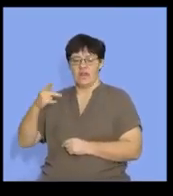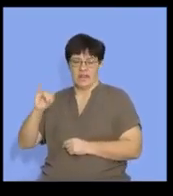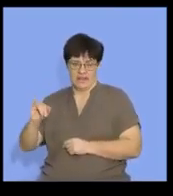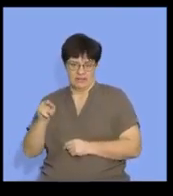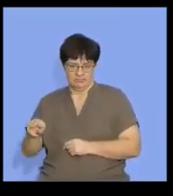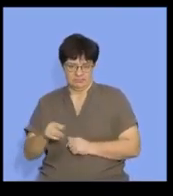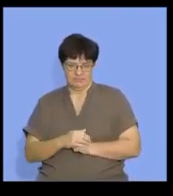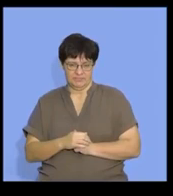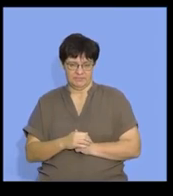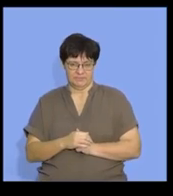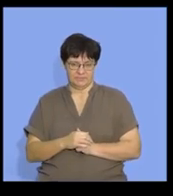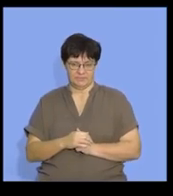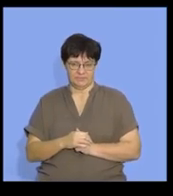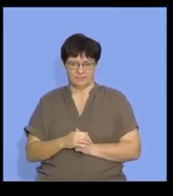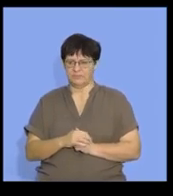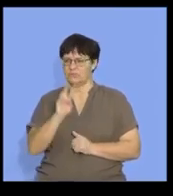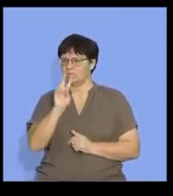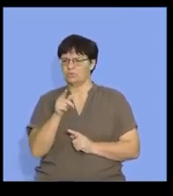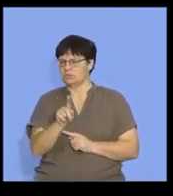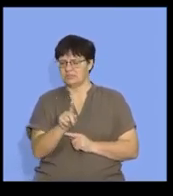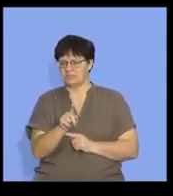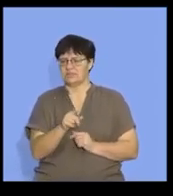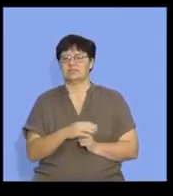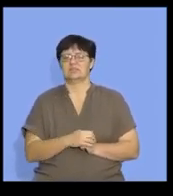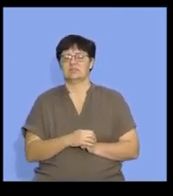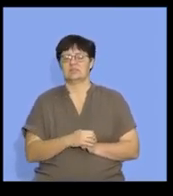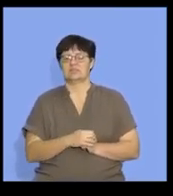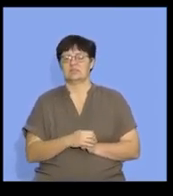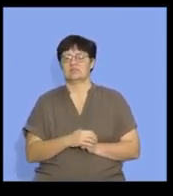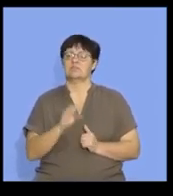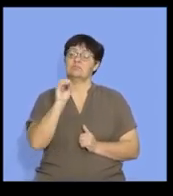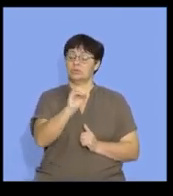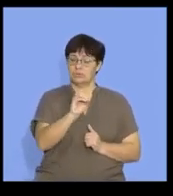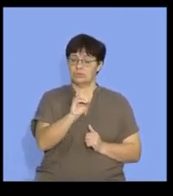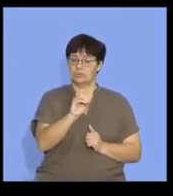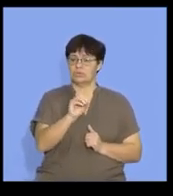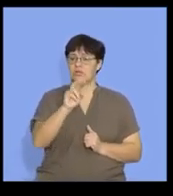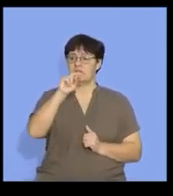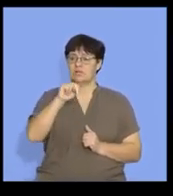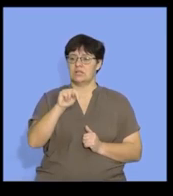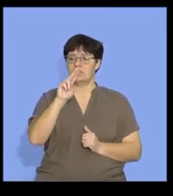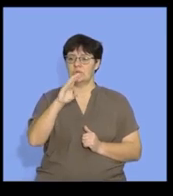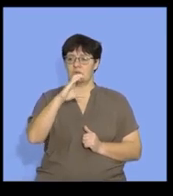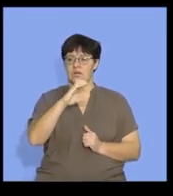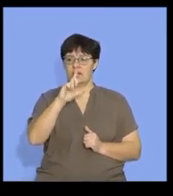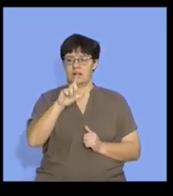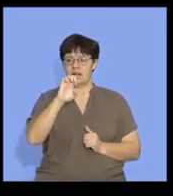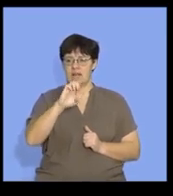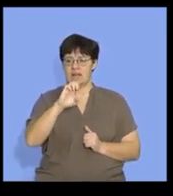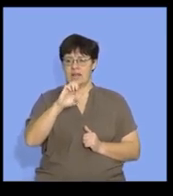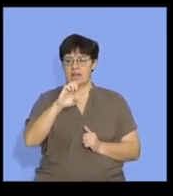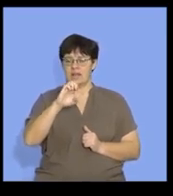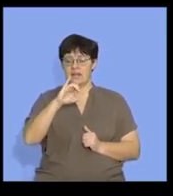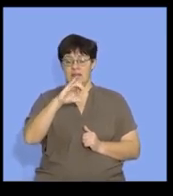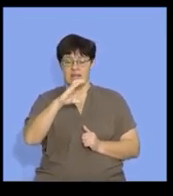fungi. Right, what was number 2? Number 2, I'm going to put here a nucleic acid. Because remember